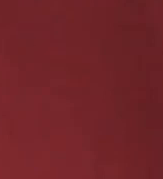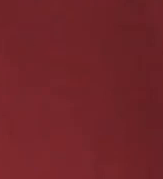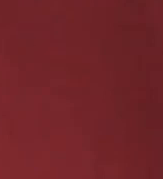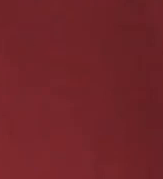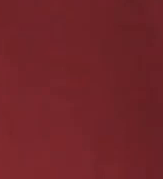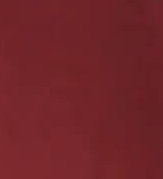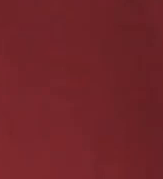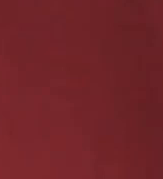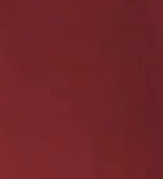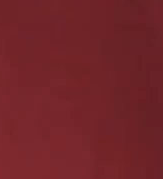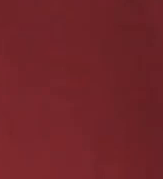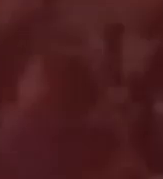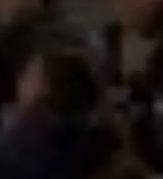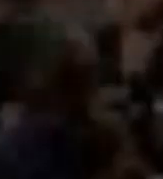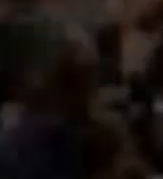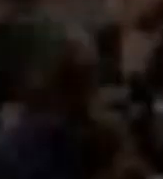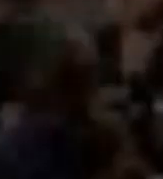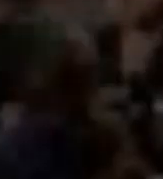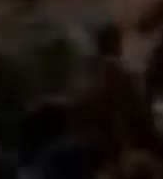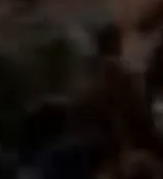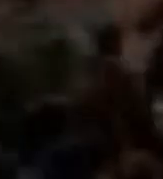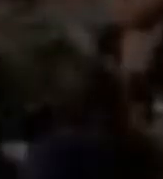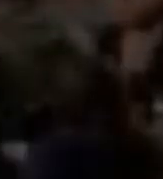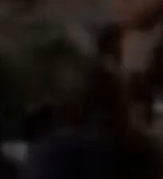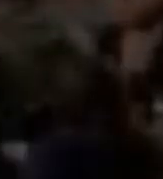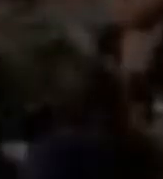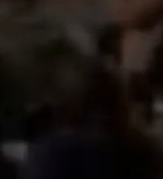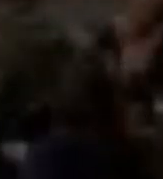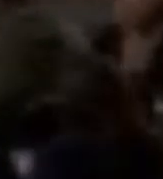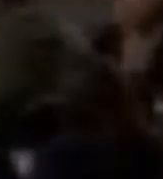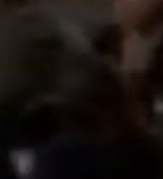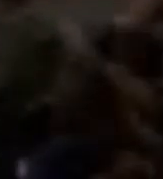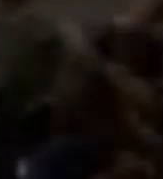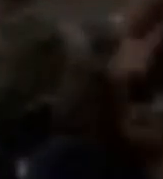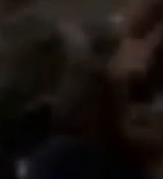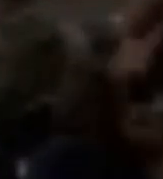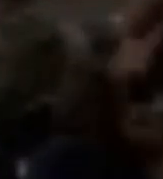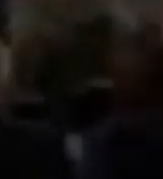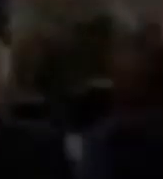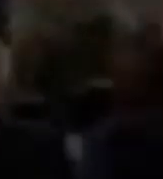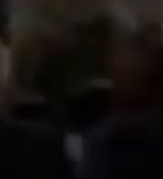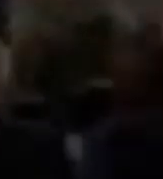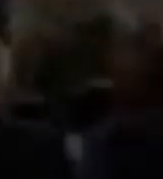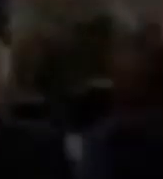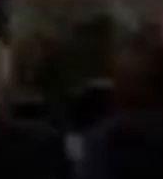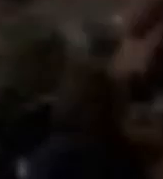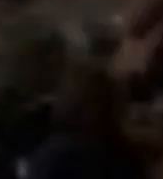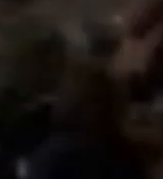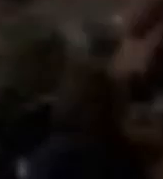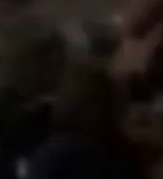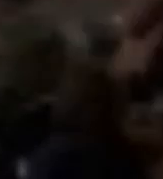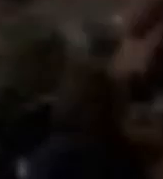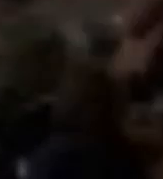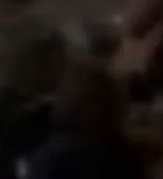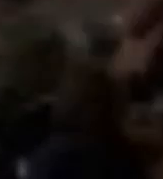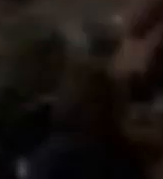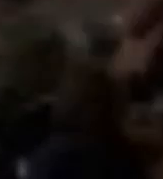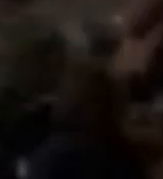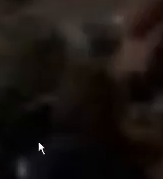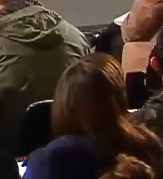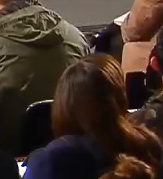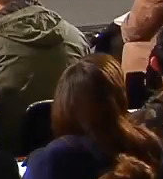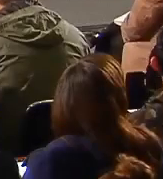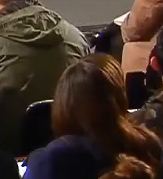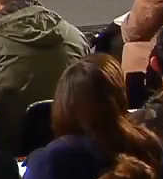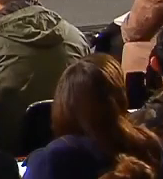the beginning of this. I just usually leave that because it lets you know a little bit about what it's going to be regarding. Okay, so